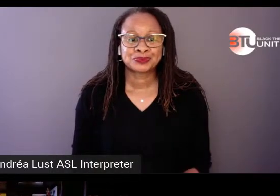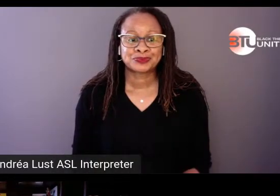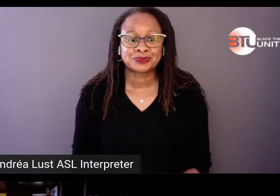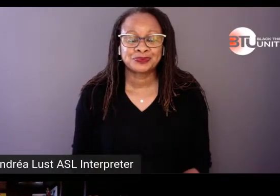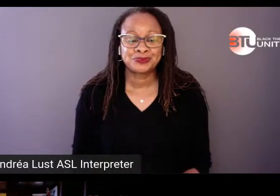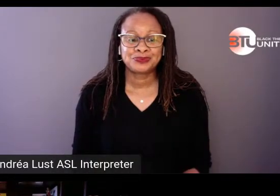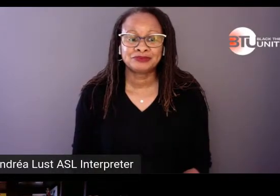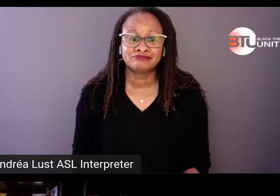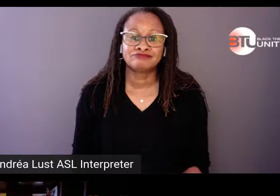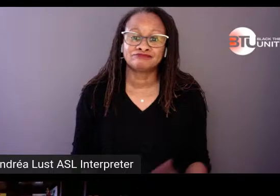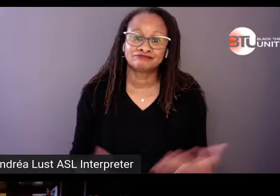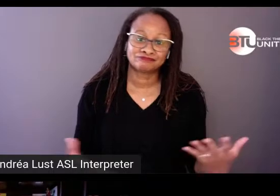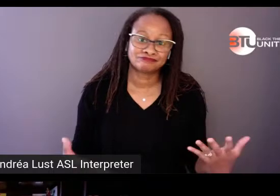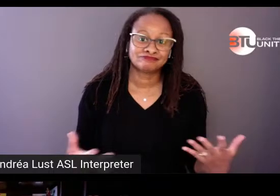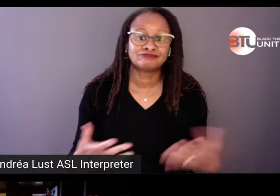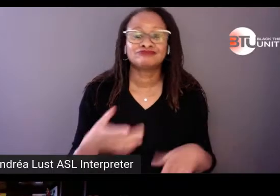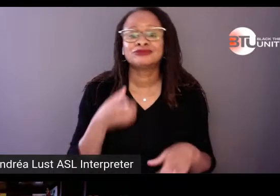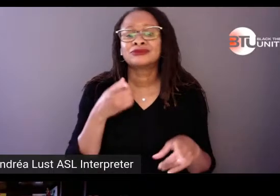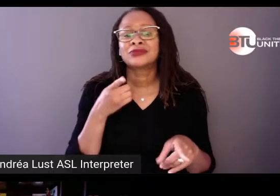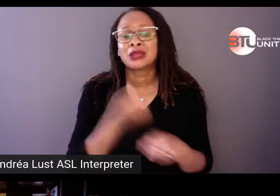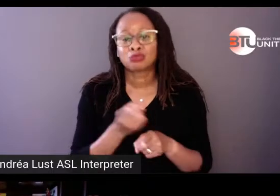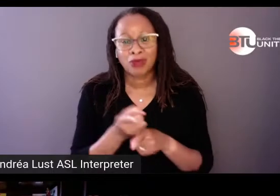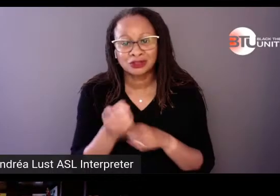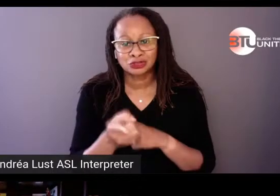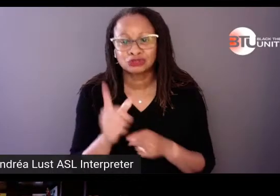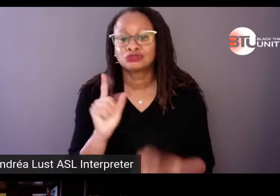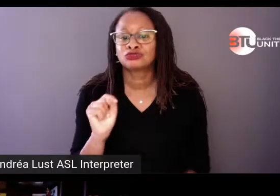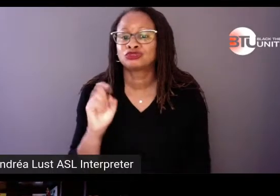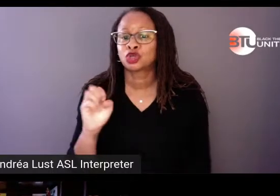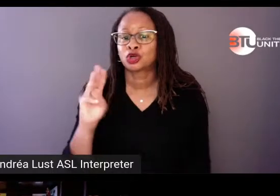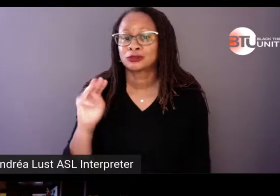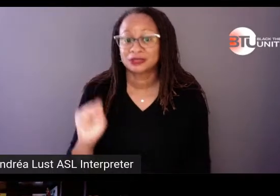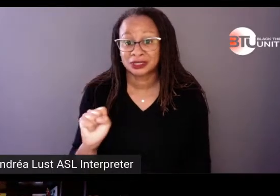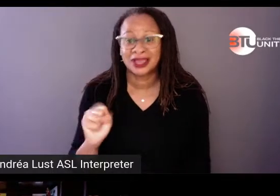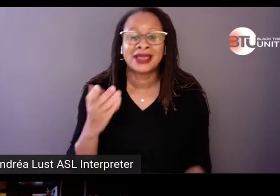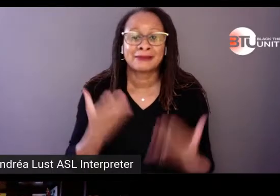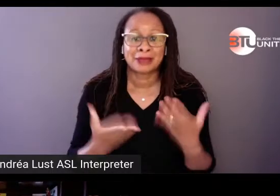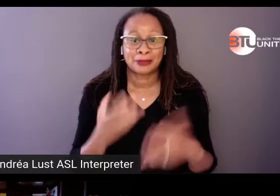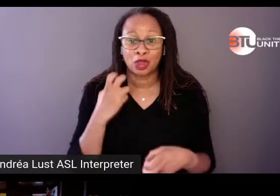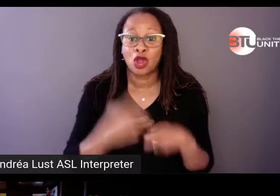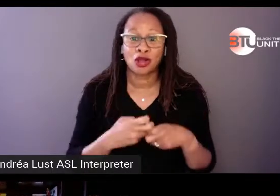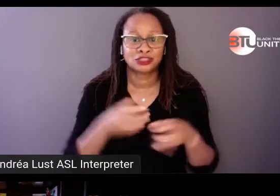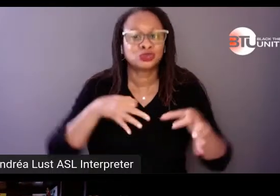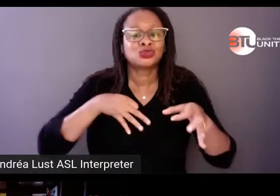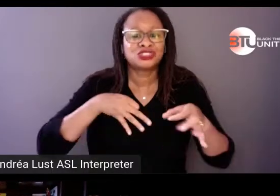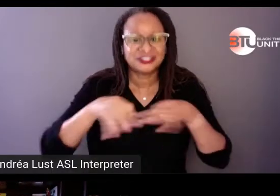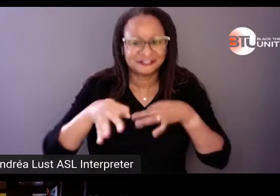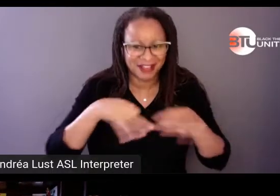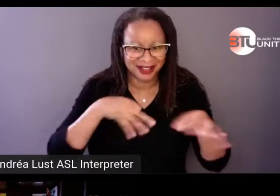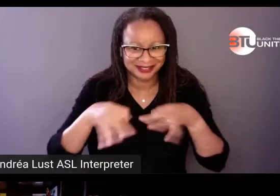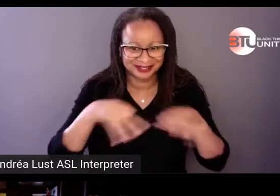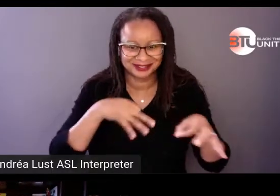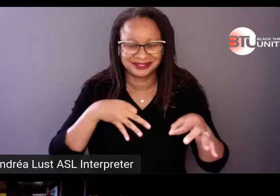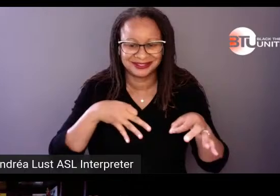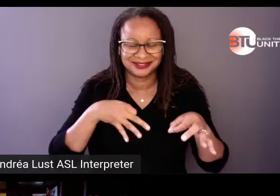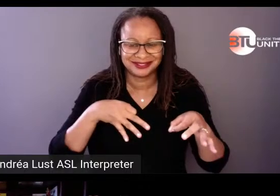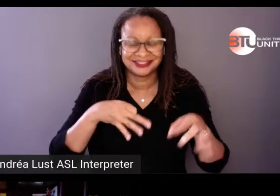In practical terms, it may be hard to actually define